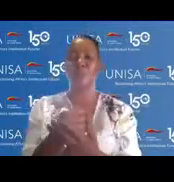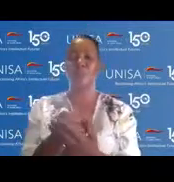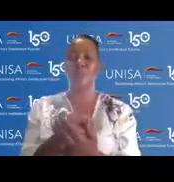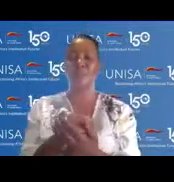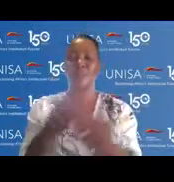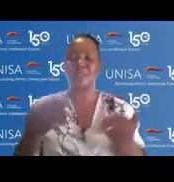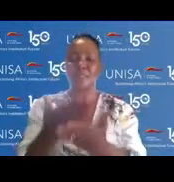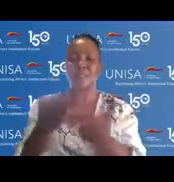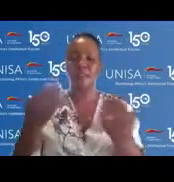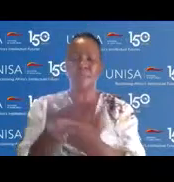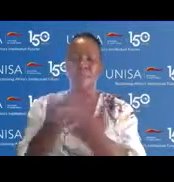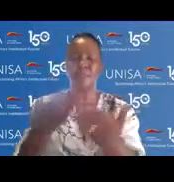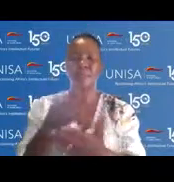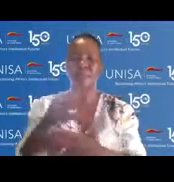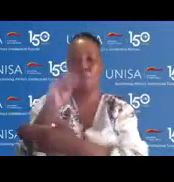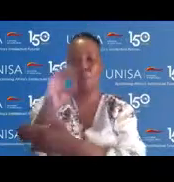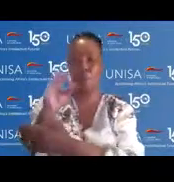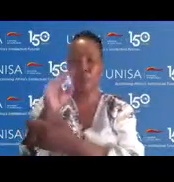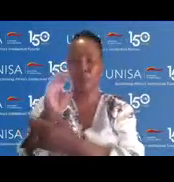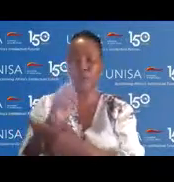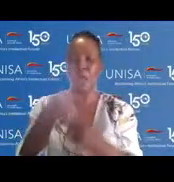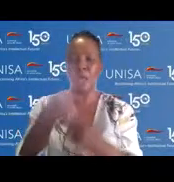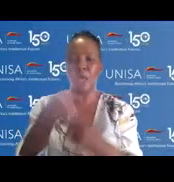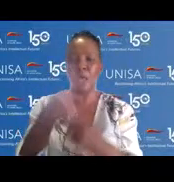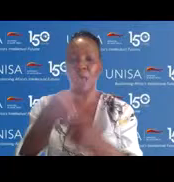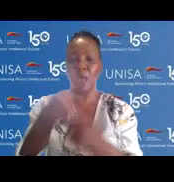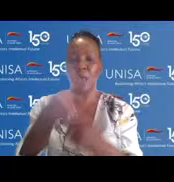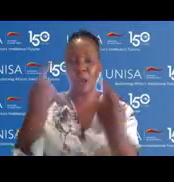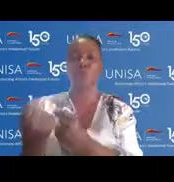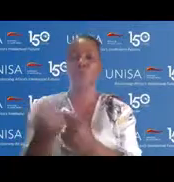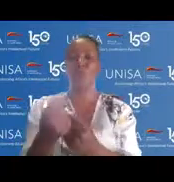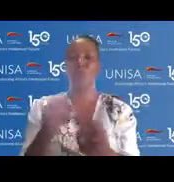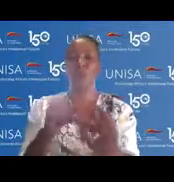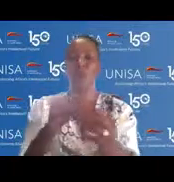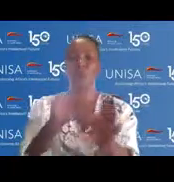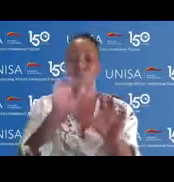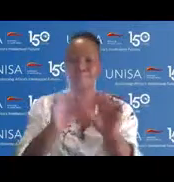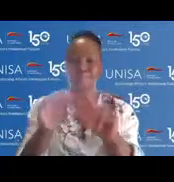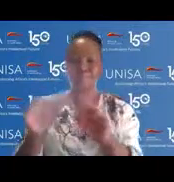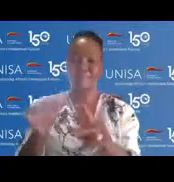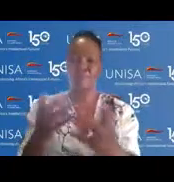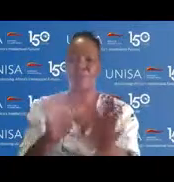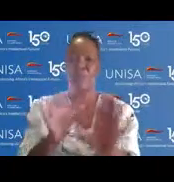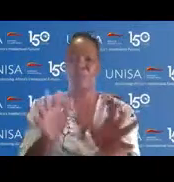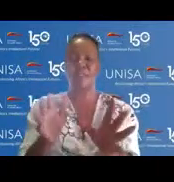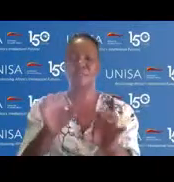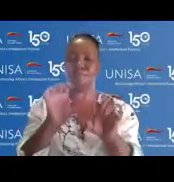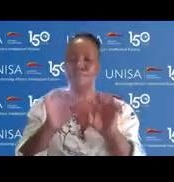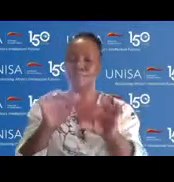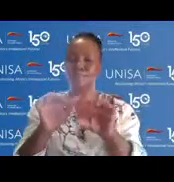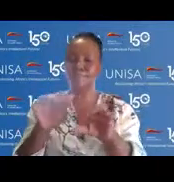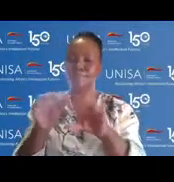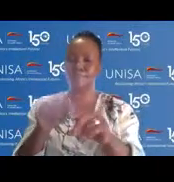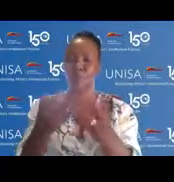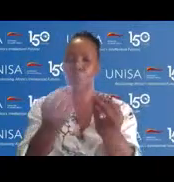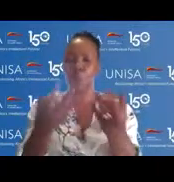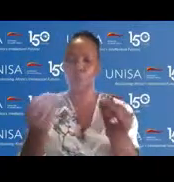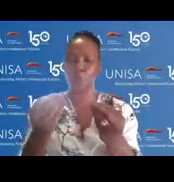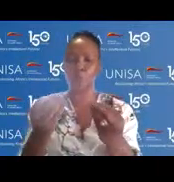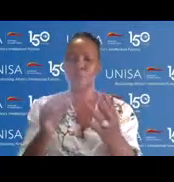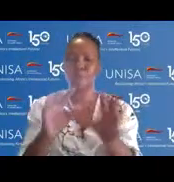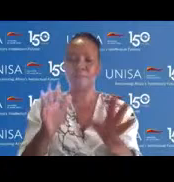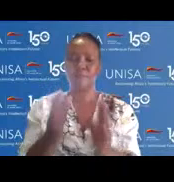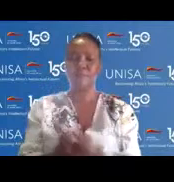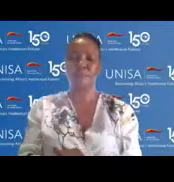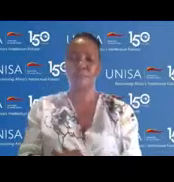allows you to actually do that. So I'm just going to type it in. So you type in this code basically, and